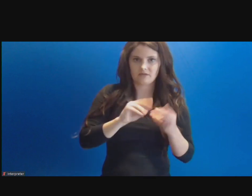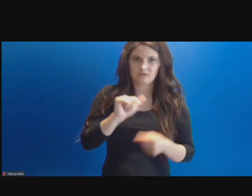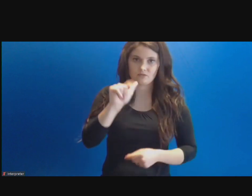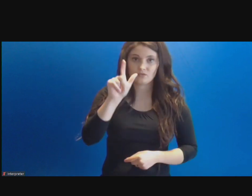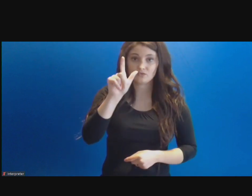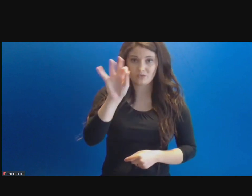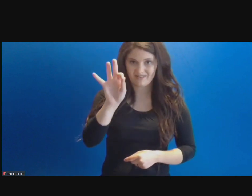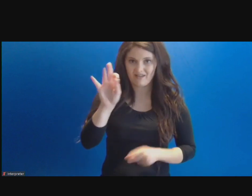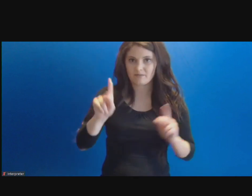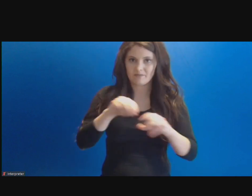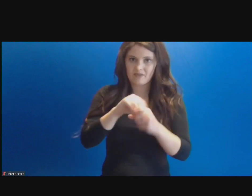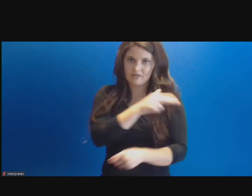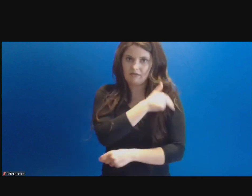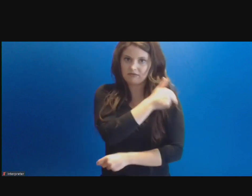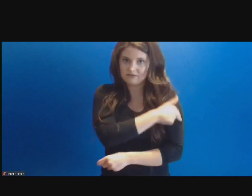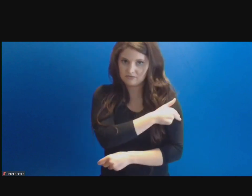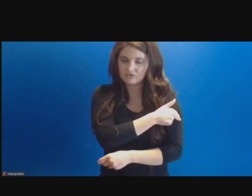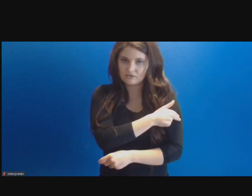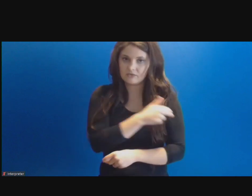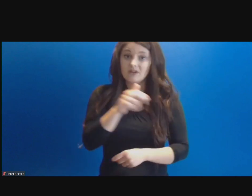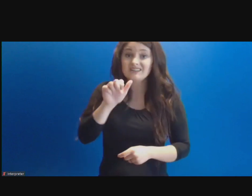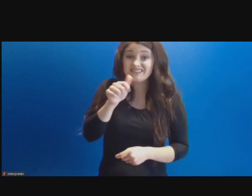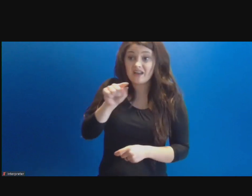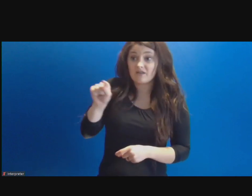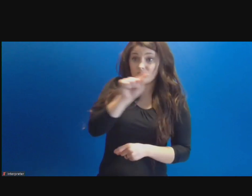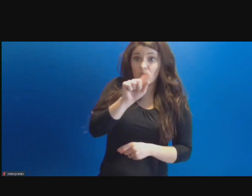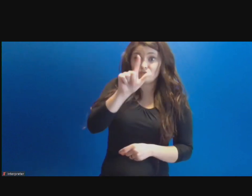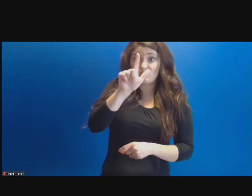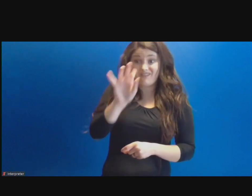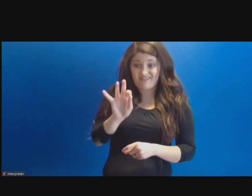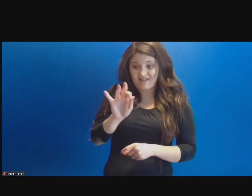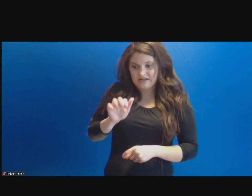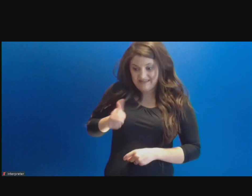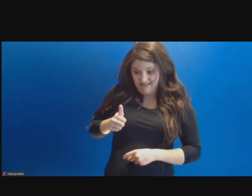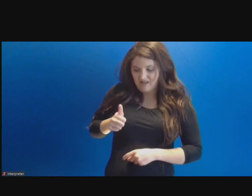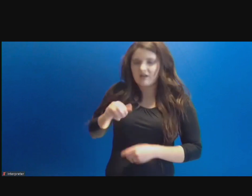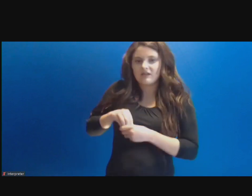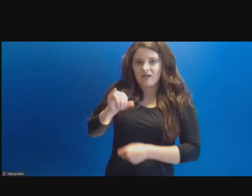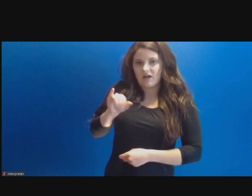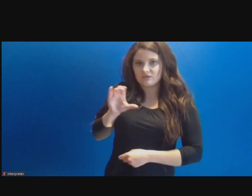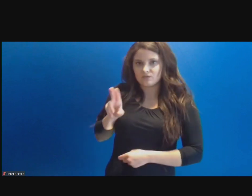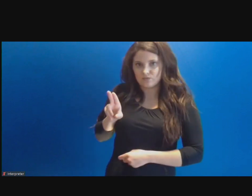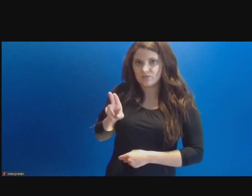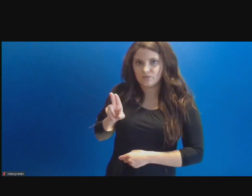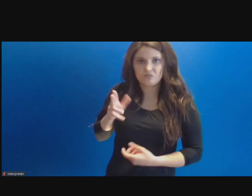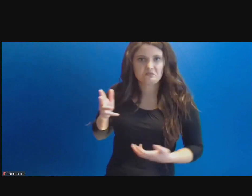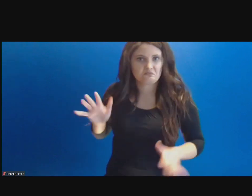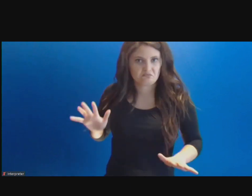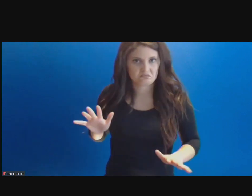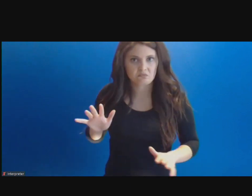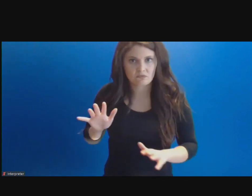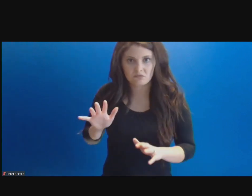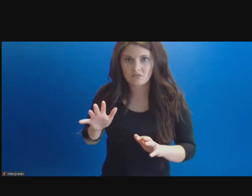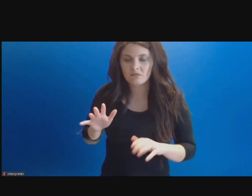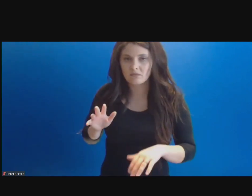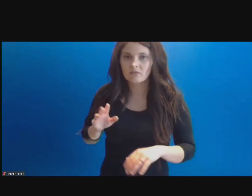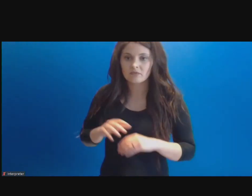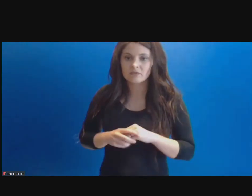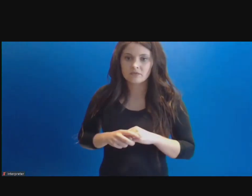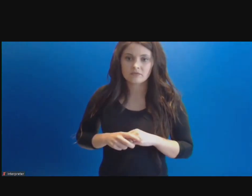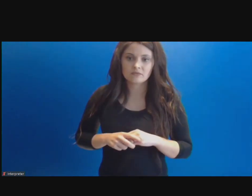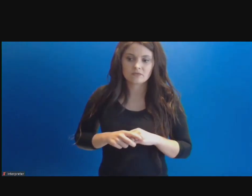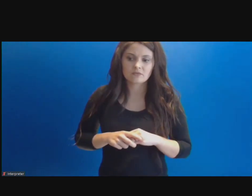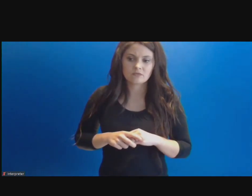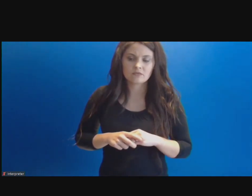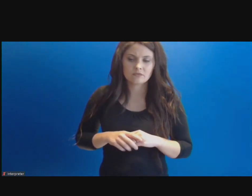Only 10 of those were in the ICU. So well more than 100, I